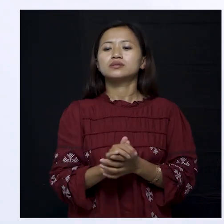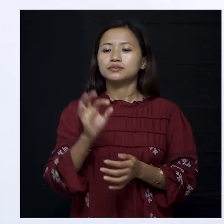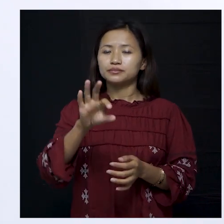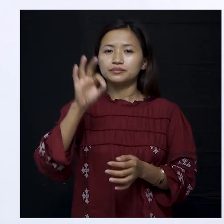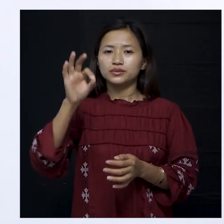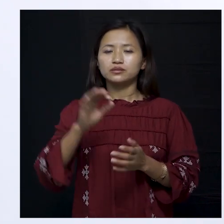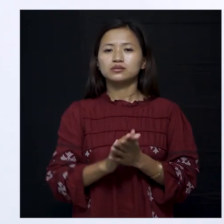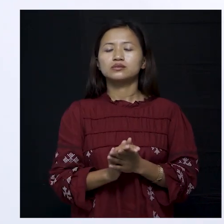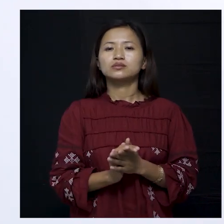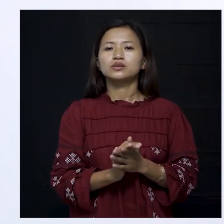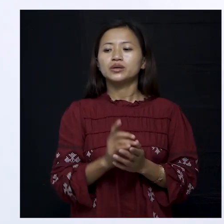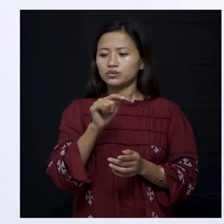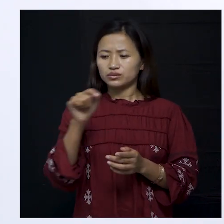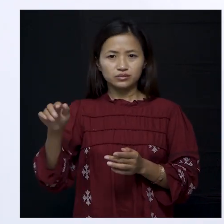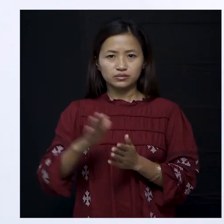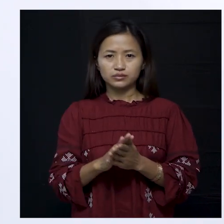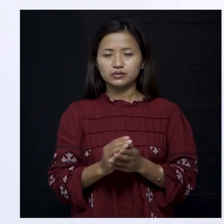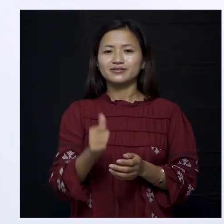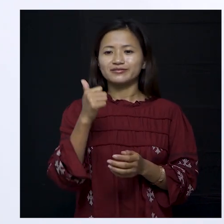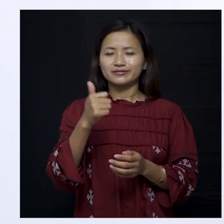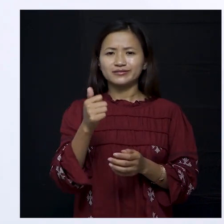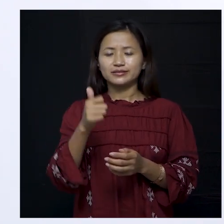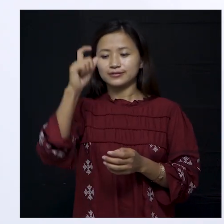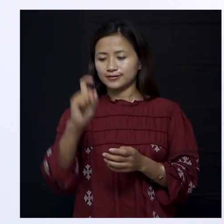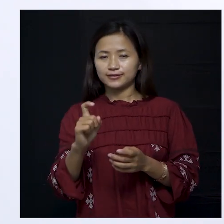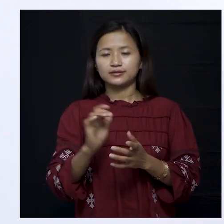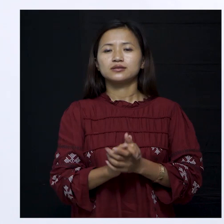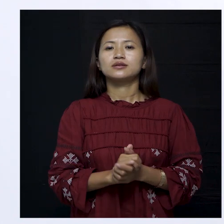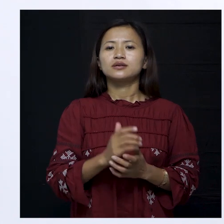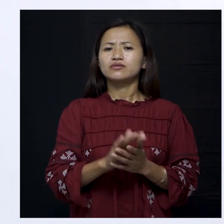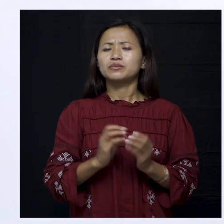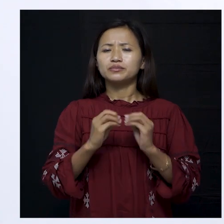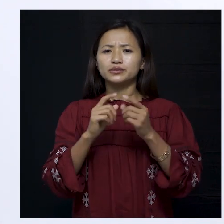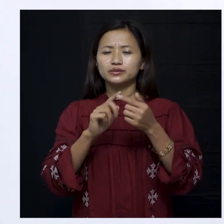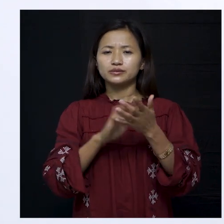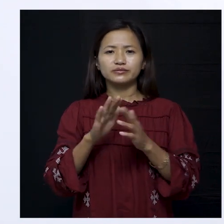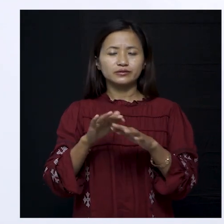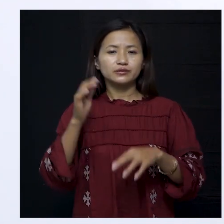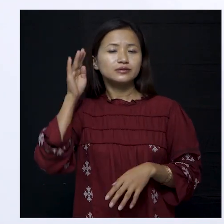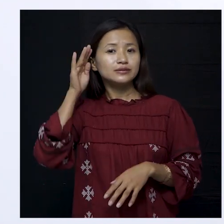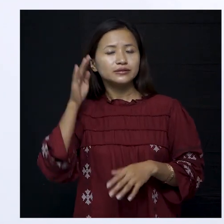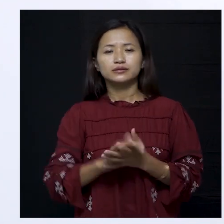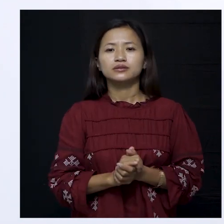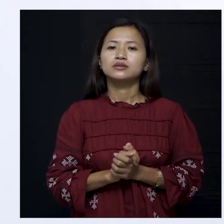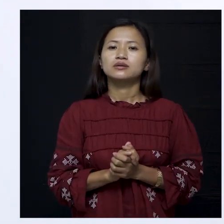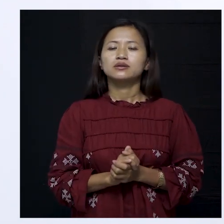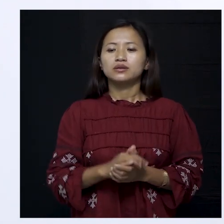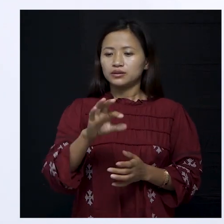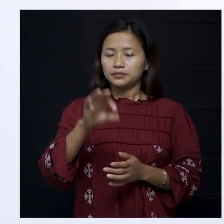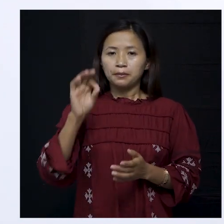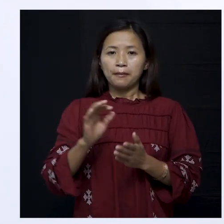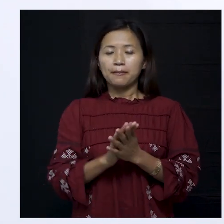pick a topic which is going to be effective, okay? Which will be beneficial for the listeners. and also you have to pick